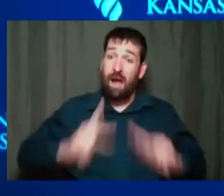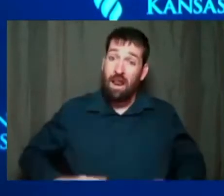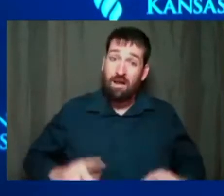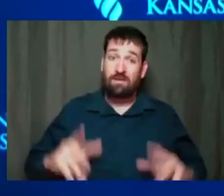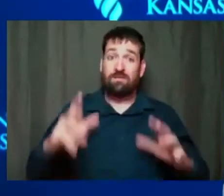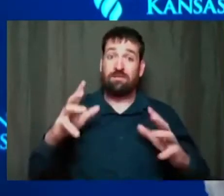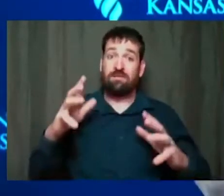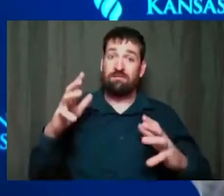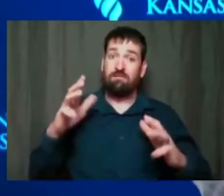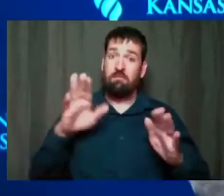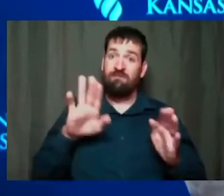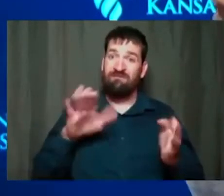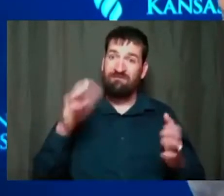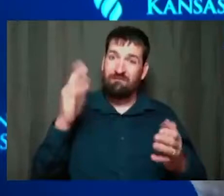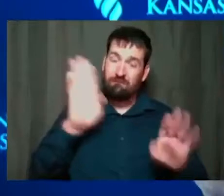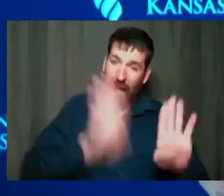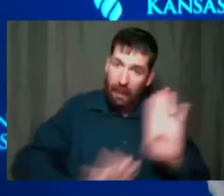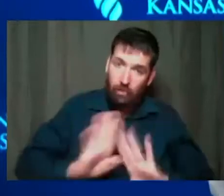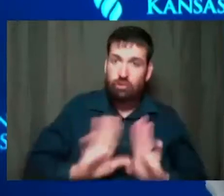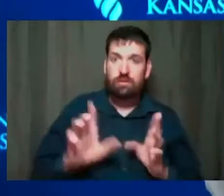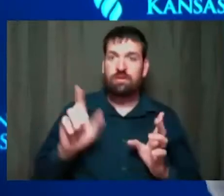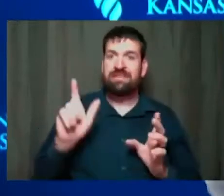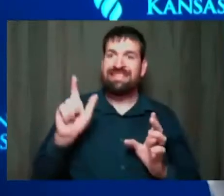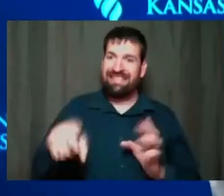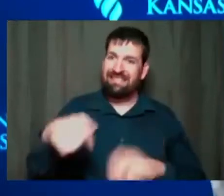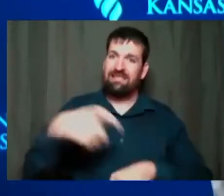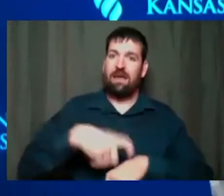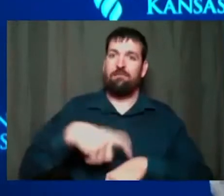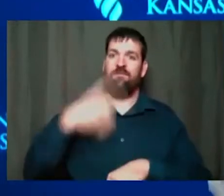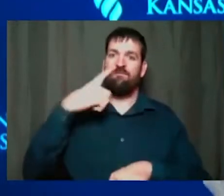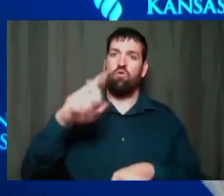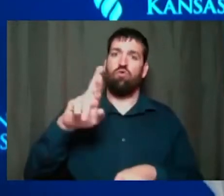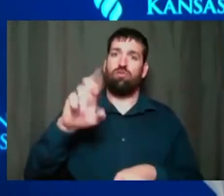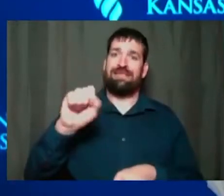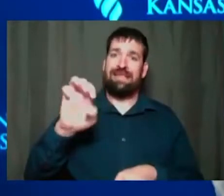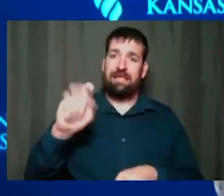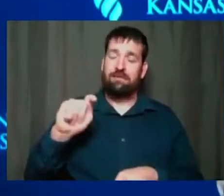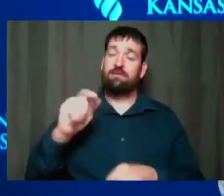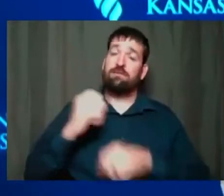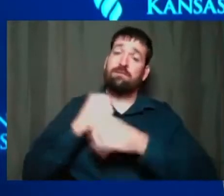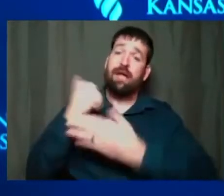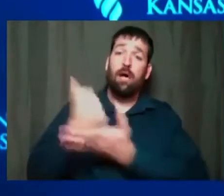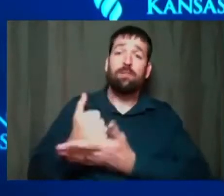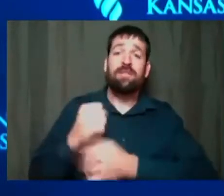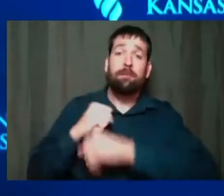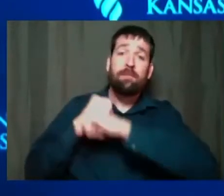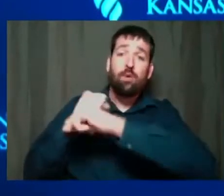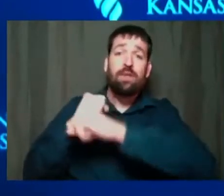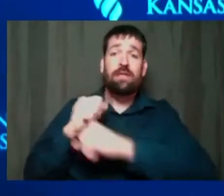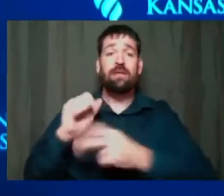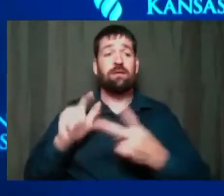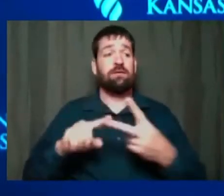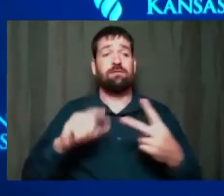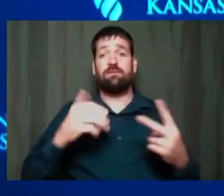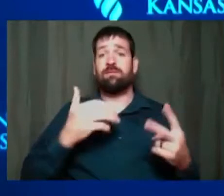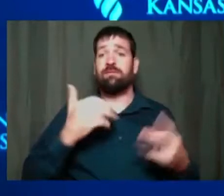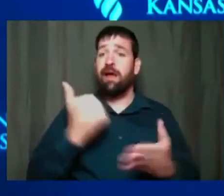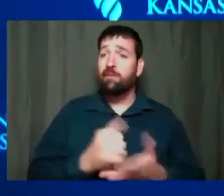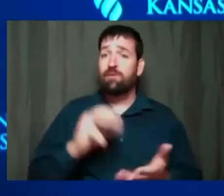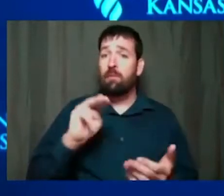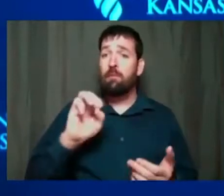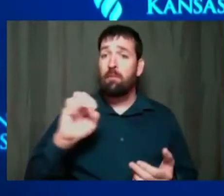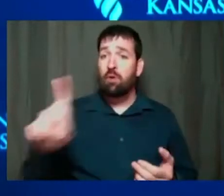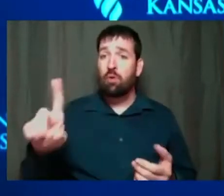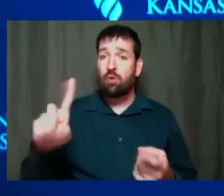to rest and then to reset itself. It helps your immunity, it helps your health, it helps your mood. And when you are attached to social